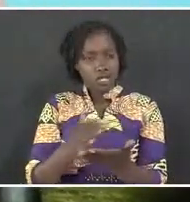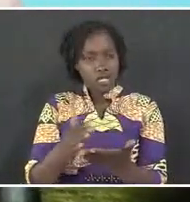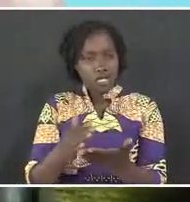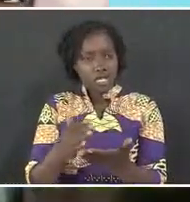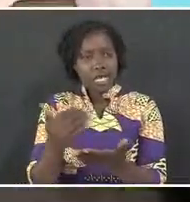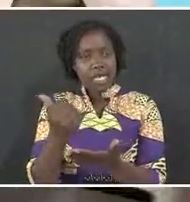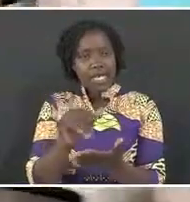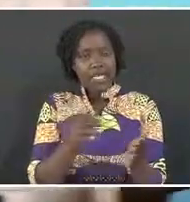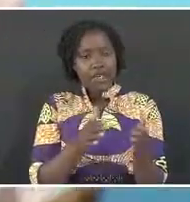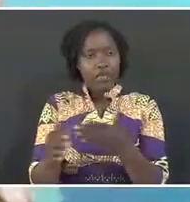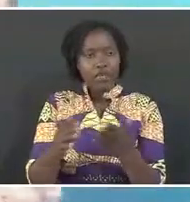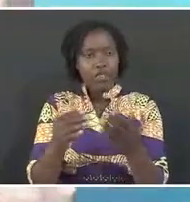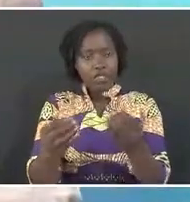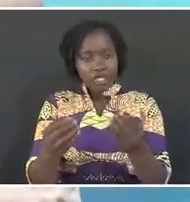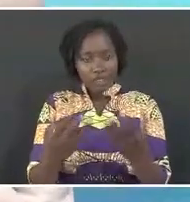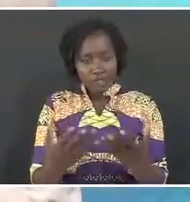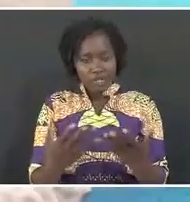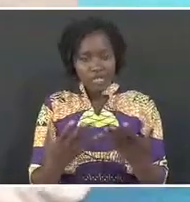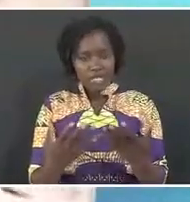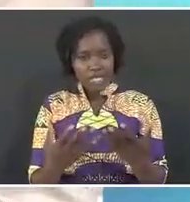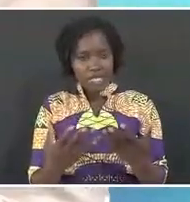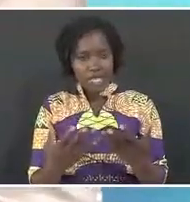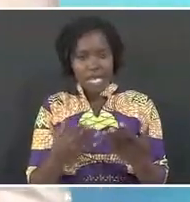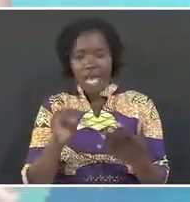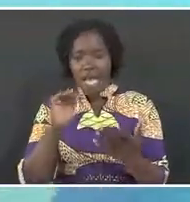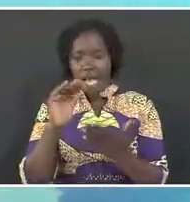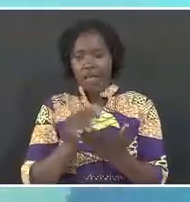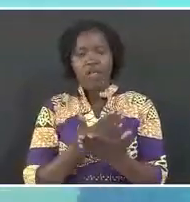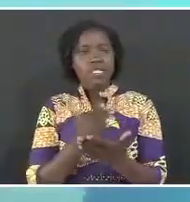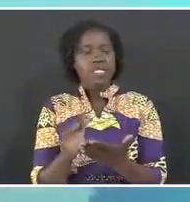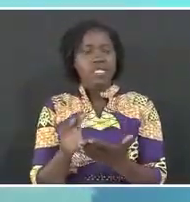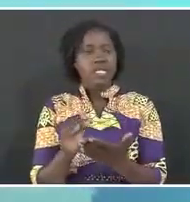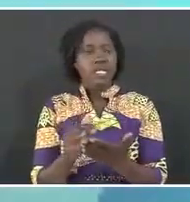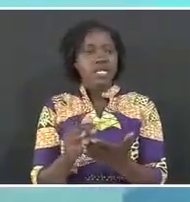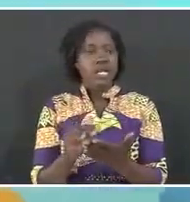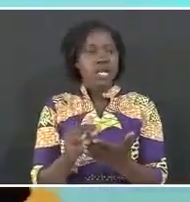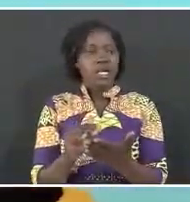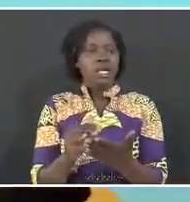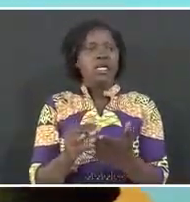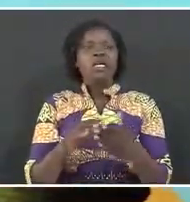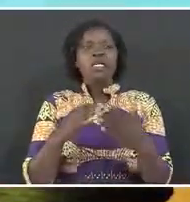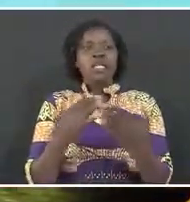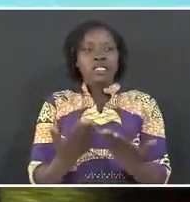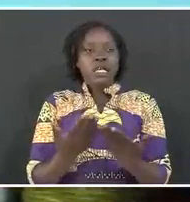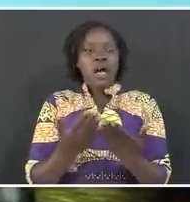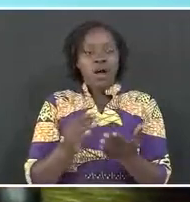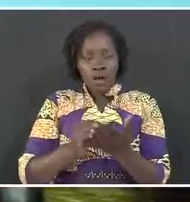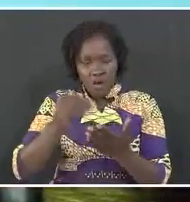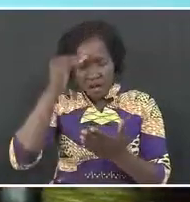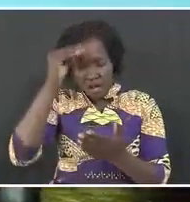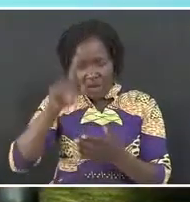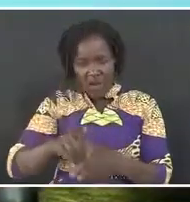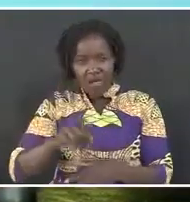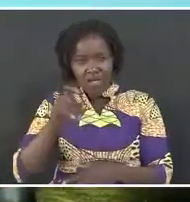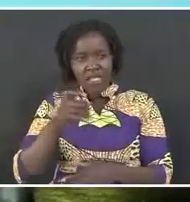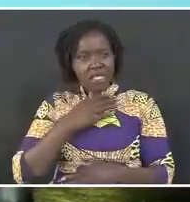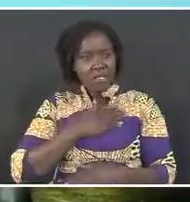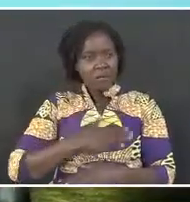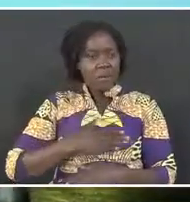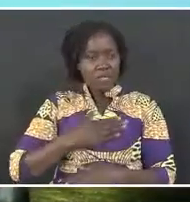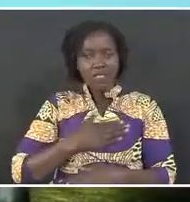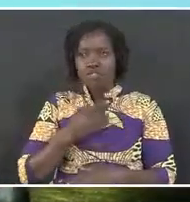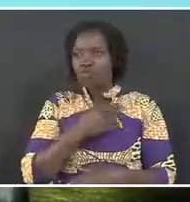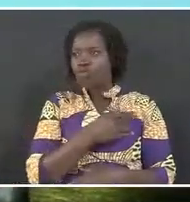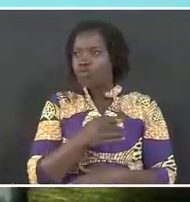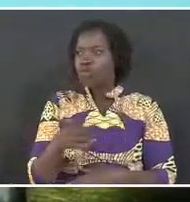any opportunity given to me, I will sing. That is how you discover your gift. Please, those of us